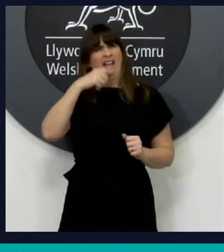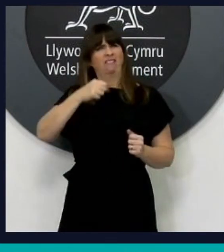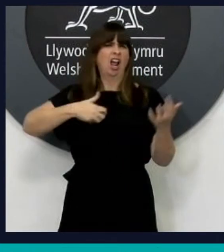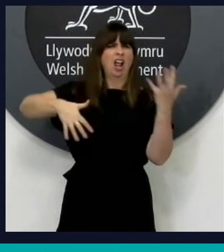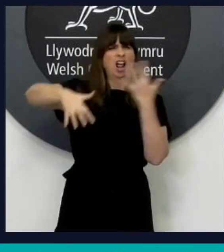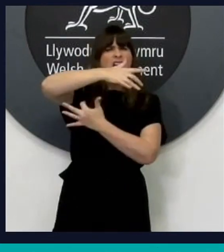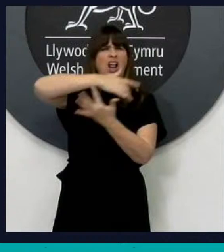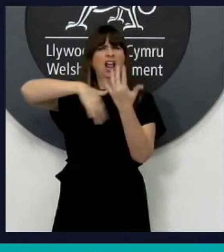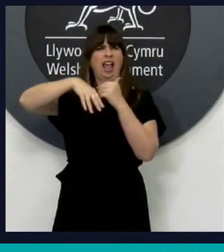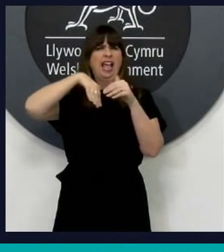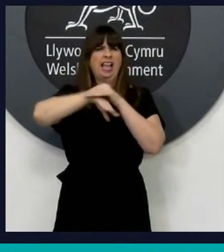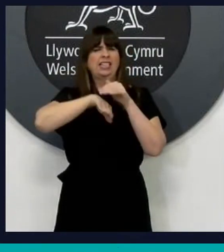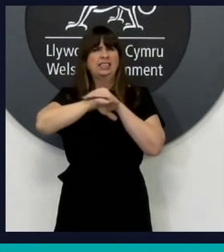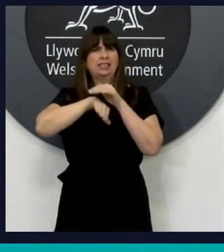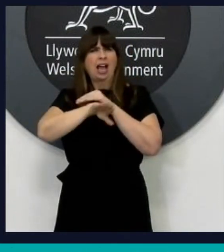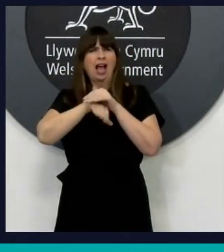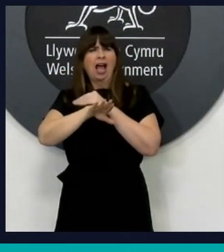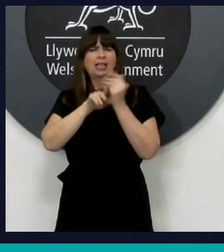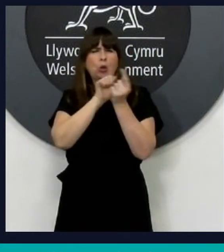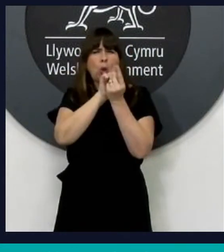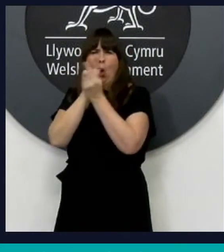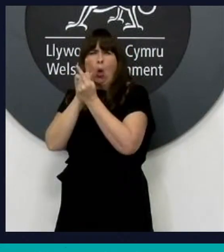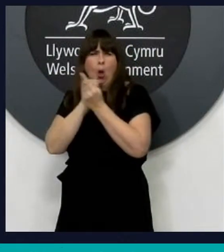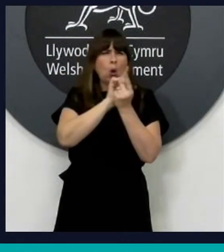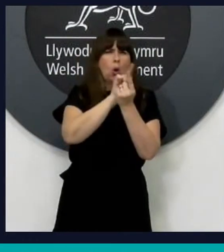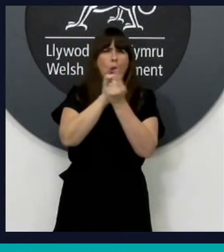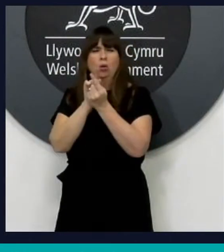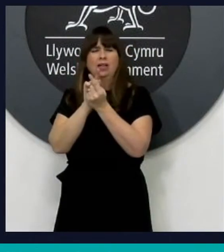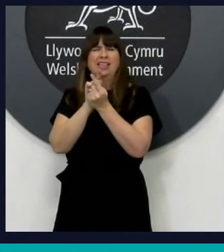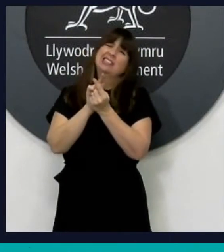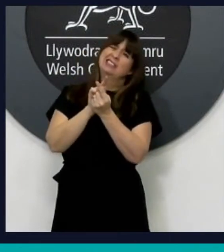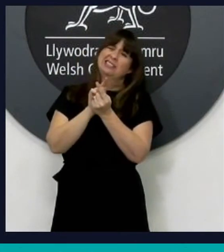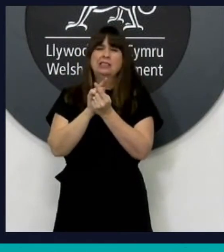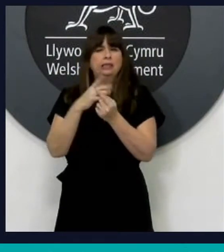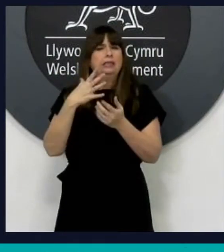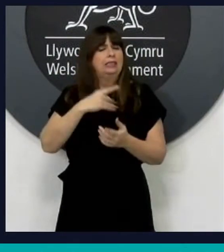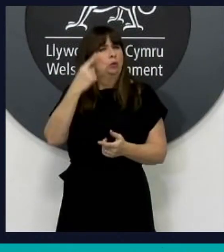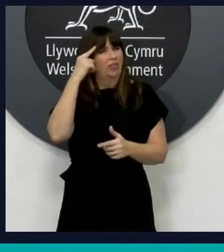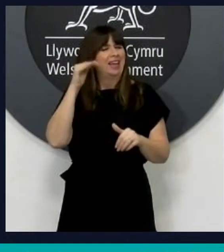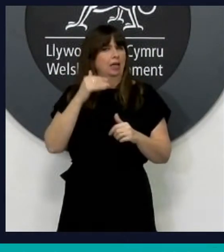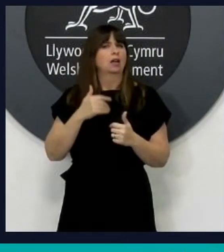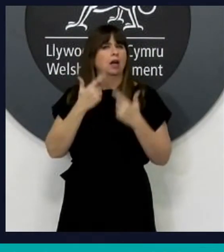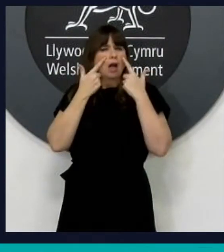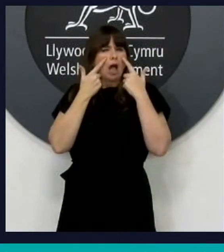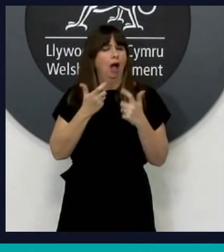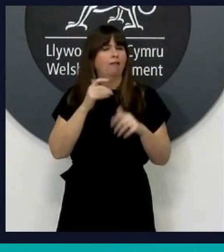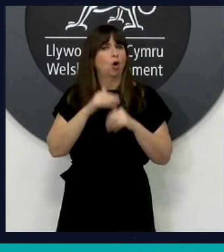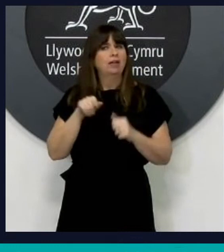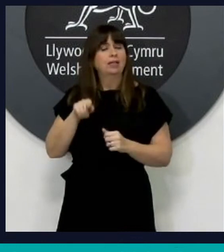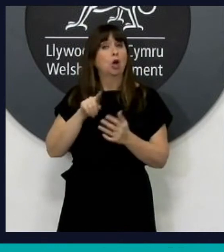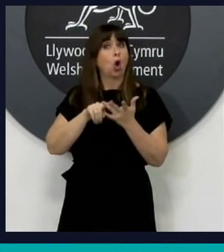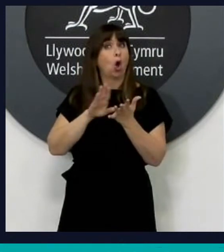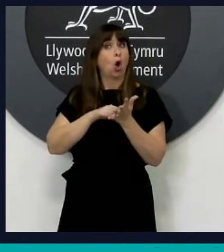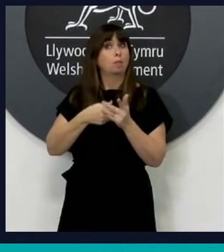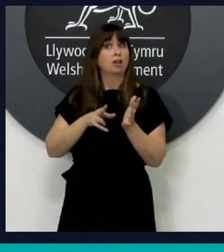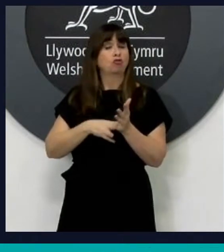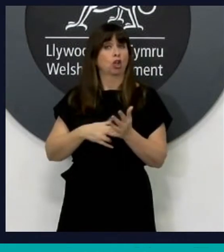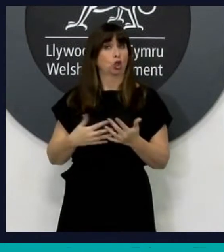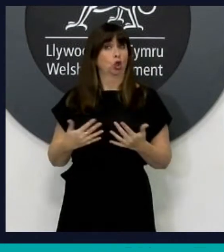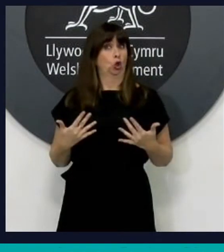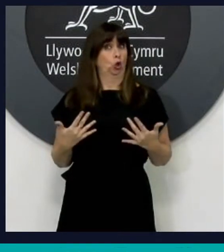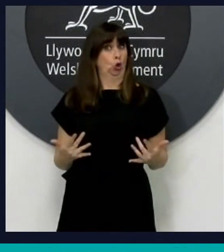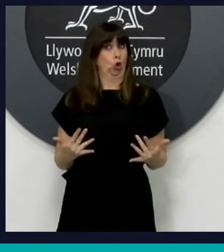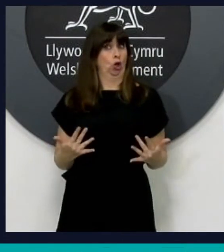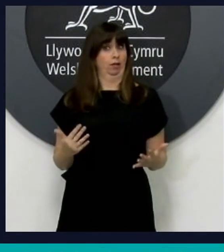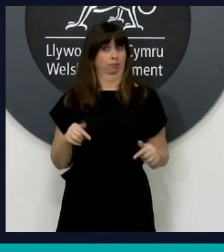other people indoors during this time. It is something that we need to take seriously. Omicron has not yet arrived in Wales, but it